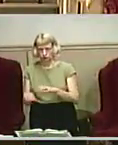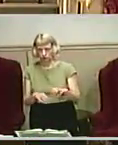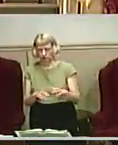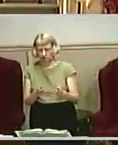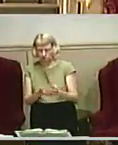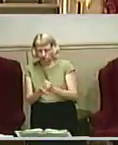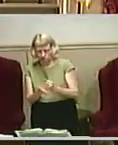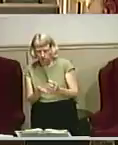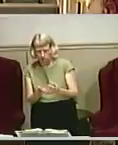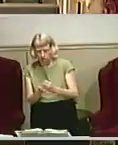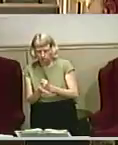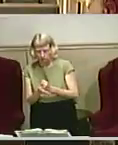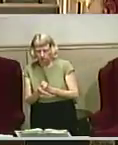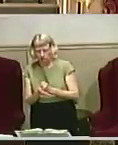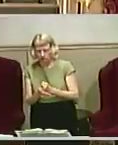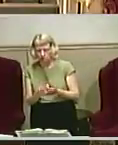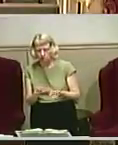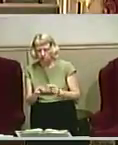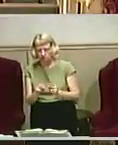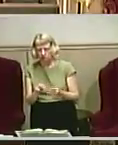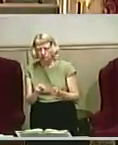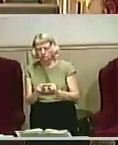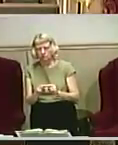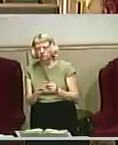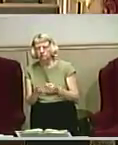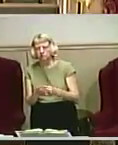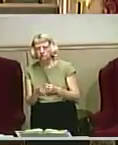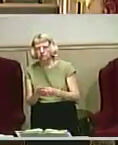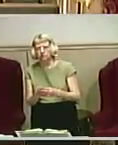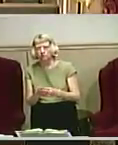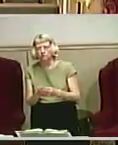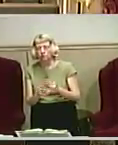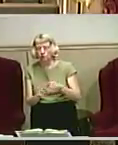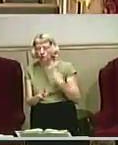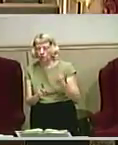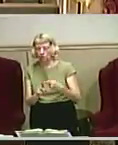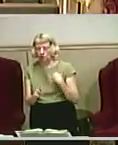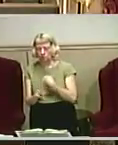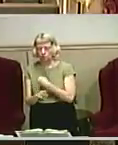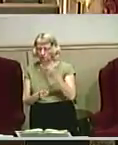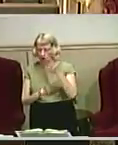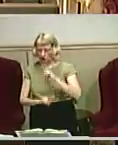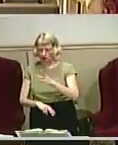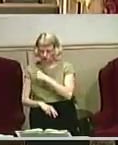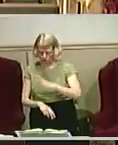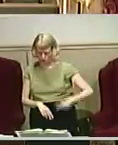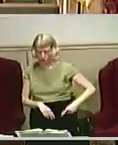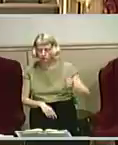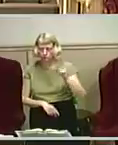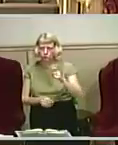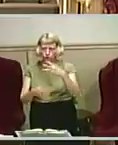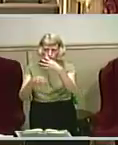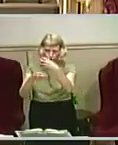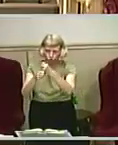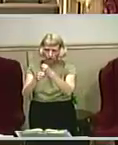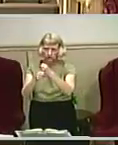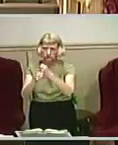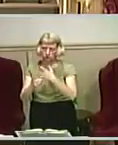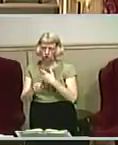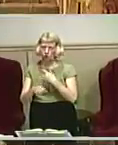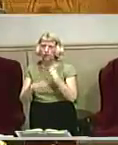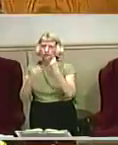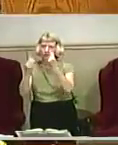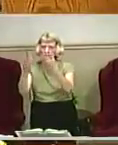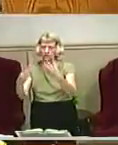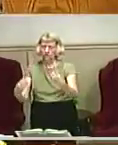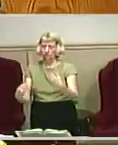gain, our gains, right? Our increase. Okay, so when we're honoring the Lord, we're supposed to trust Him and give Him our heart. We're